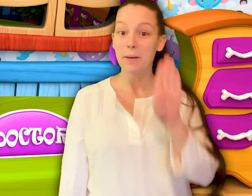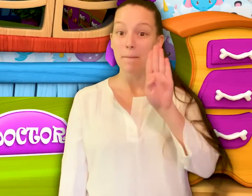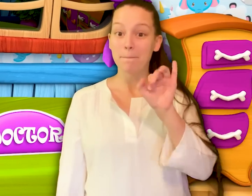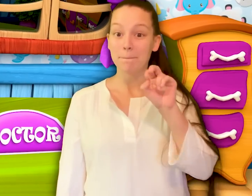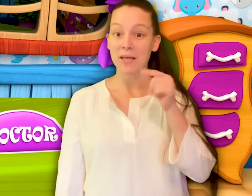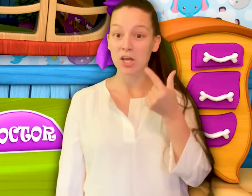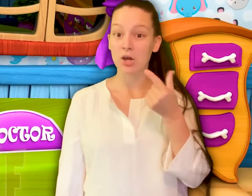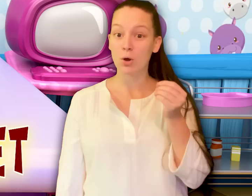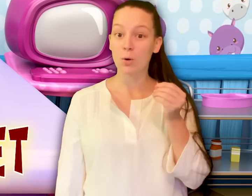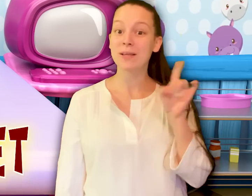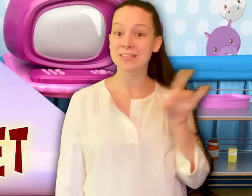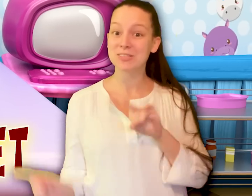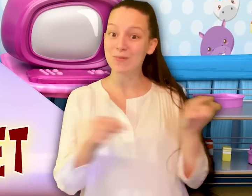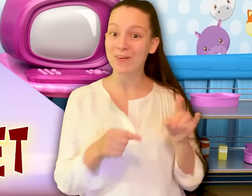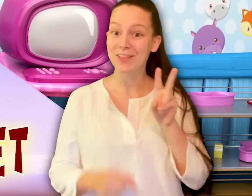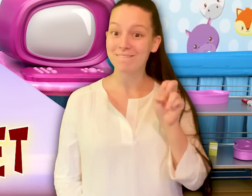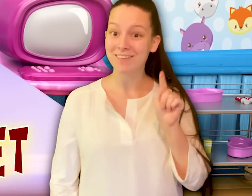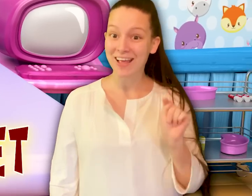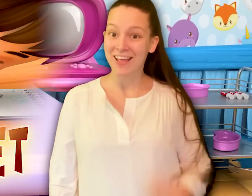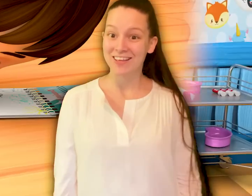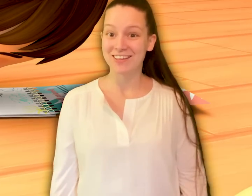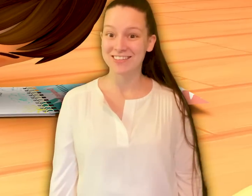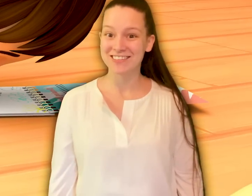end Bingo going to the